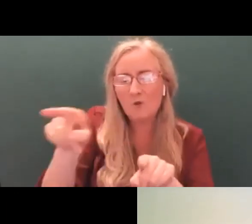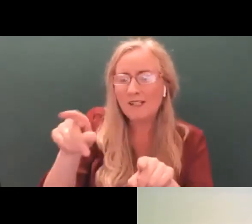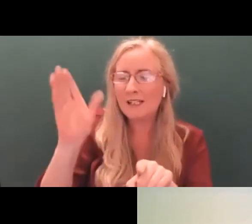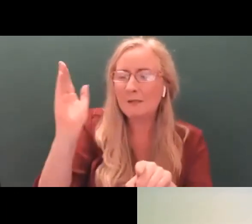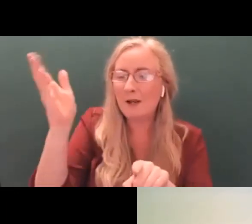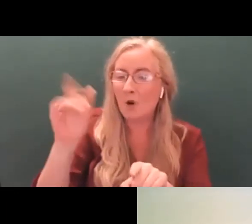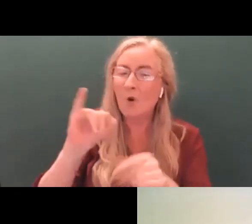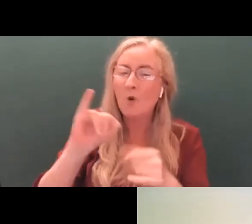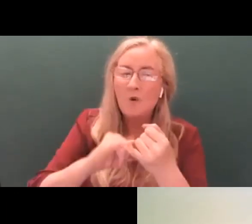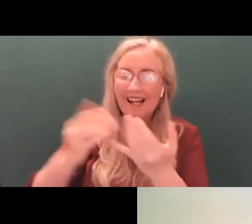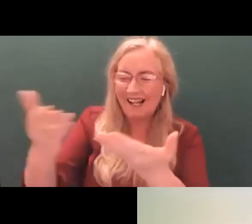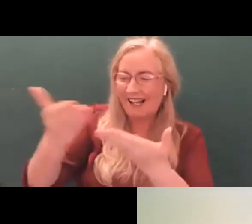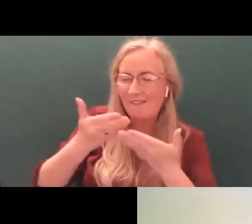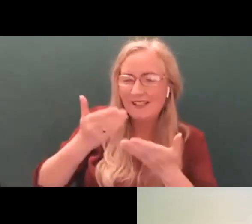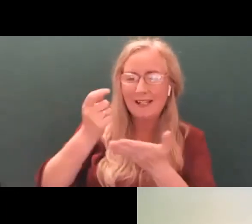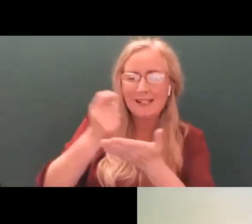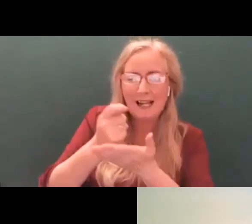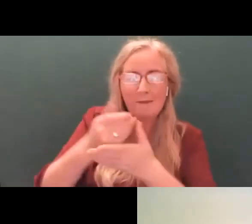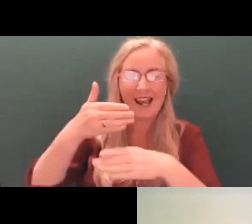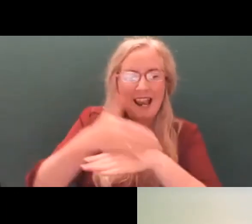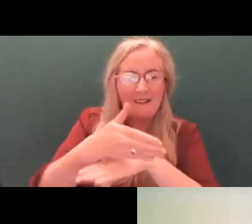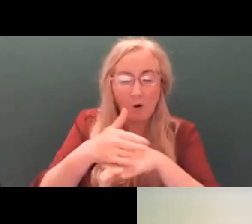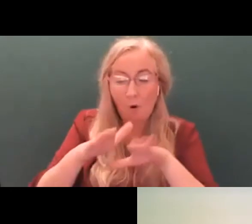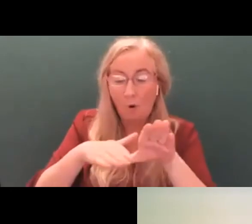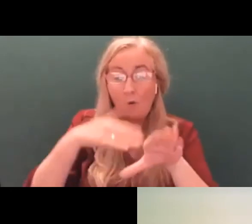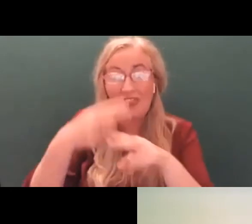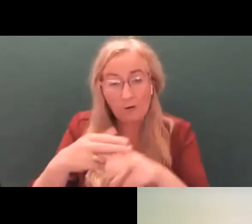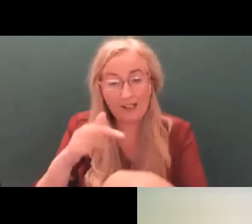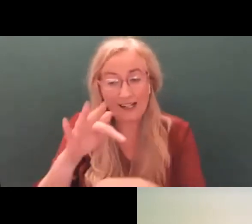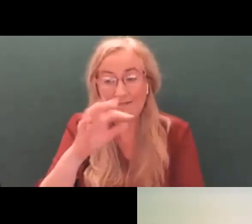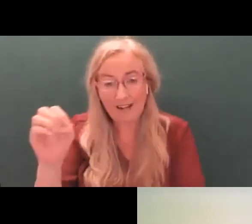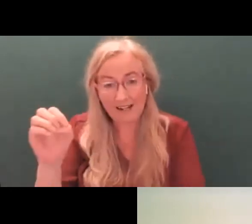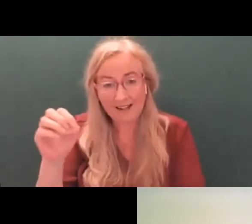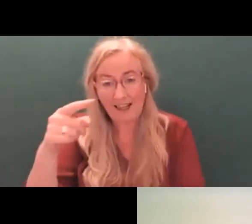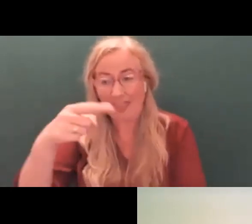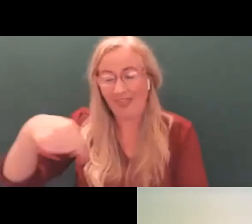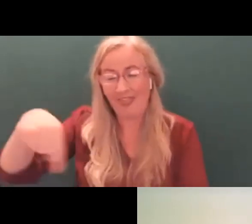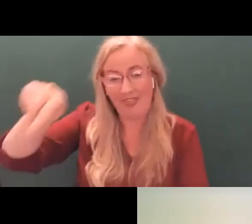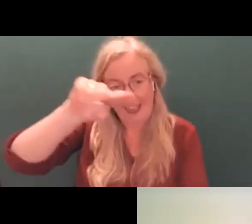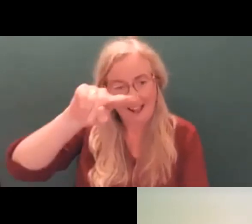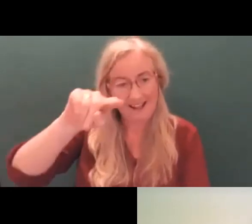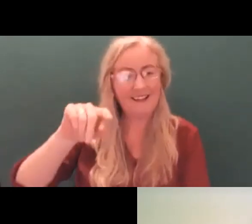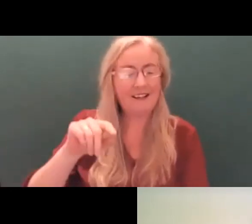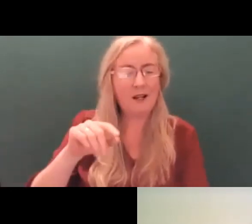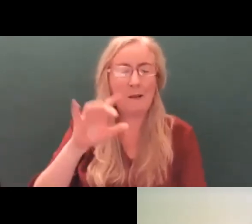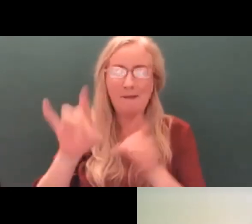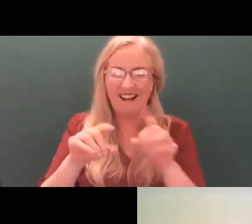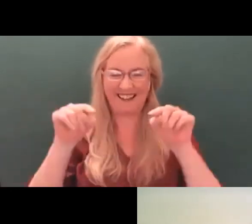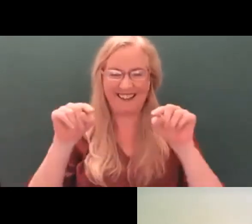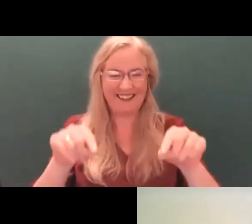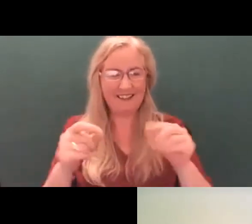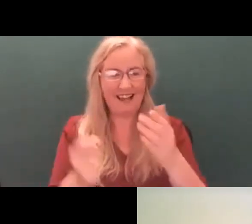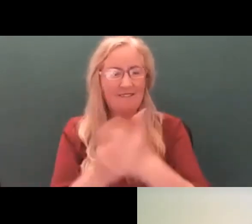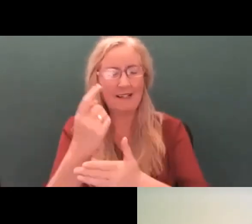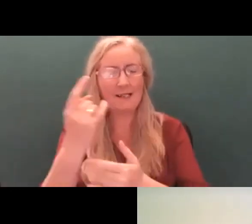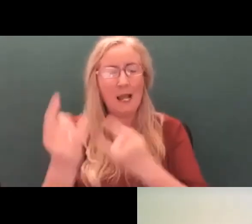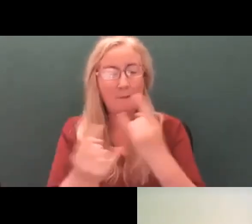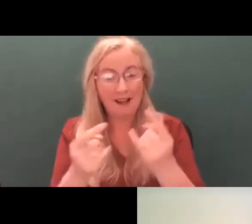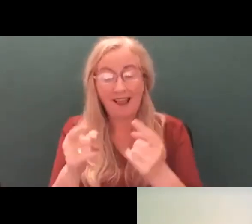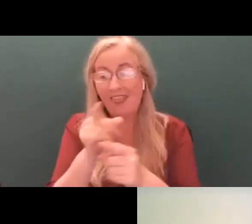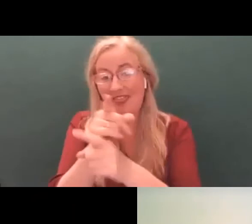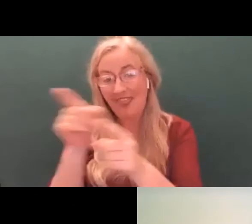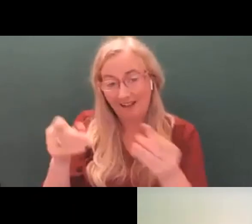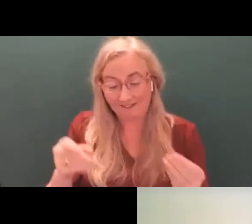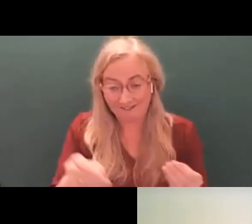time and effort in without fees, to being there for the event and making the event happen. So I think they got that